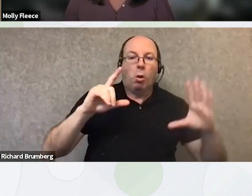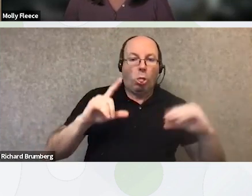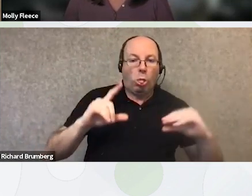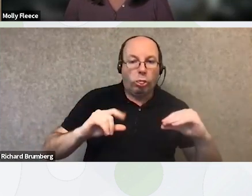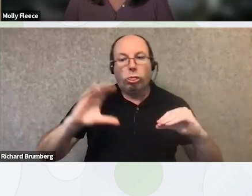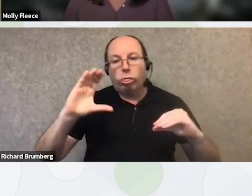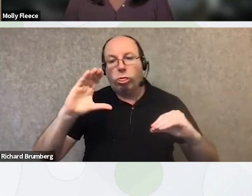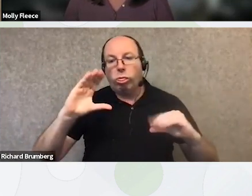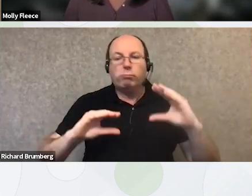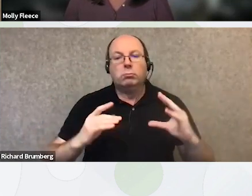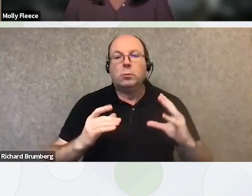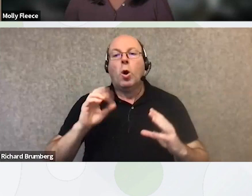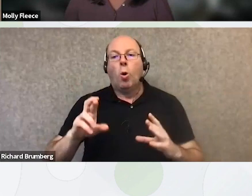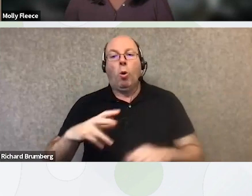So yes, you can get them both at the same time.